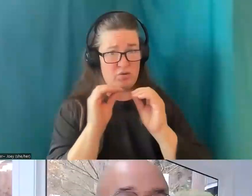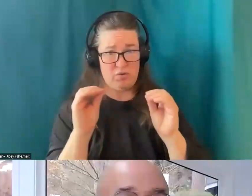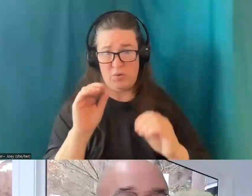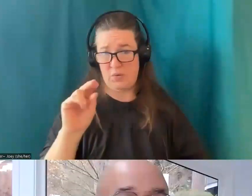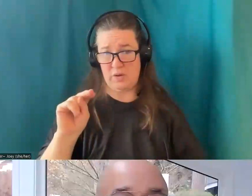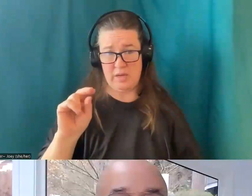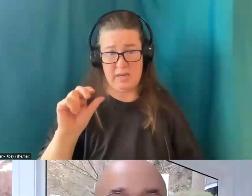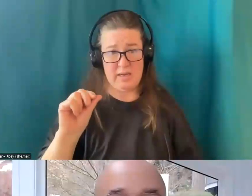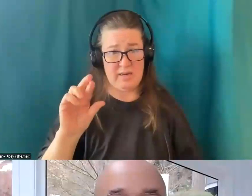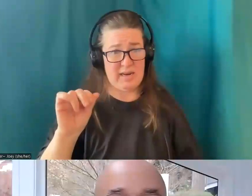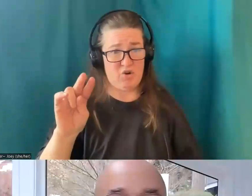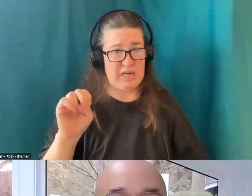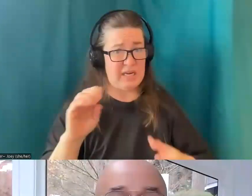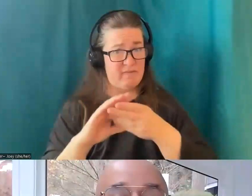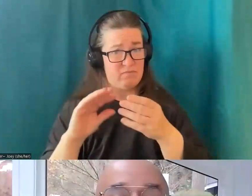application?